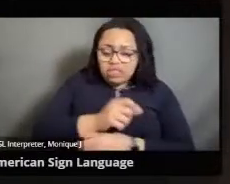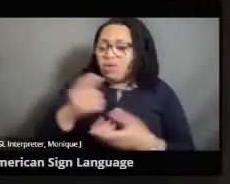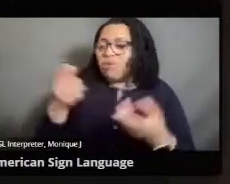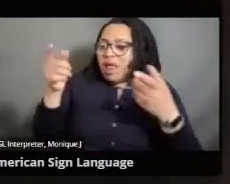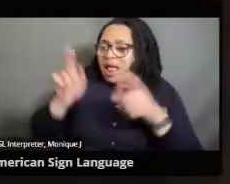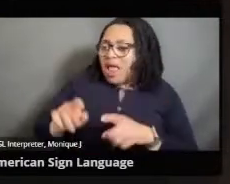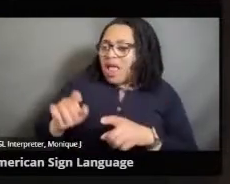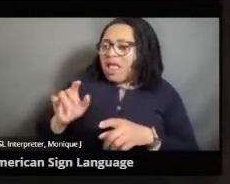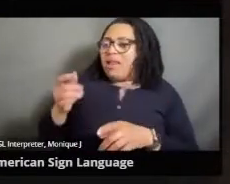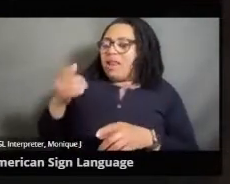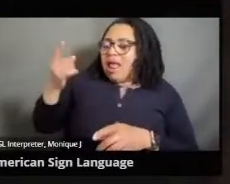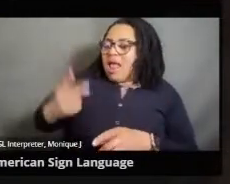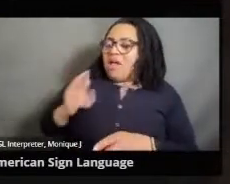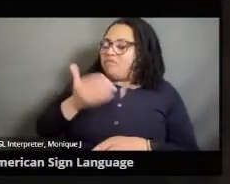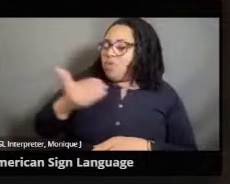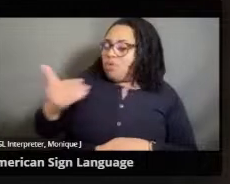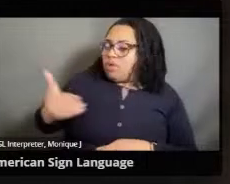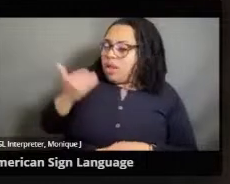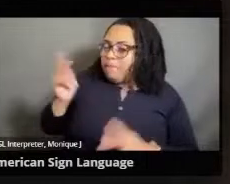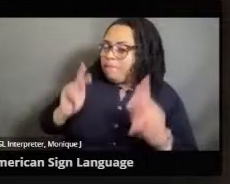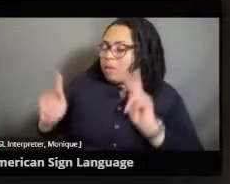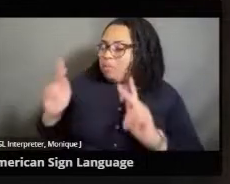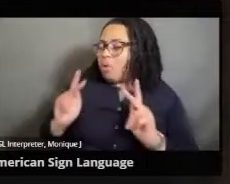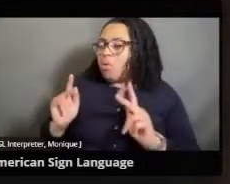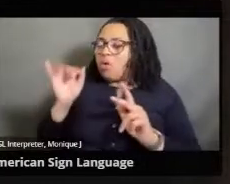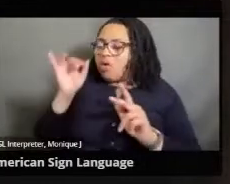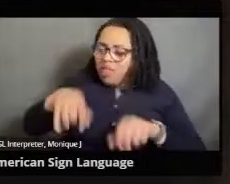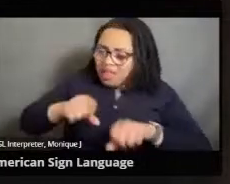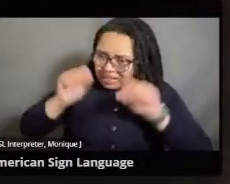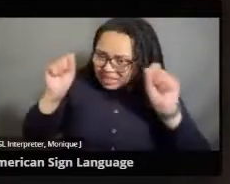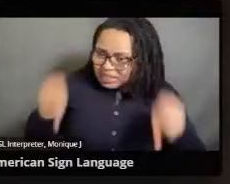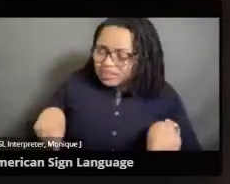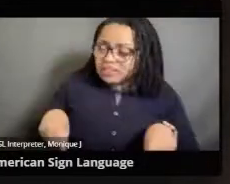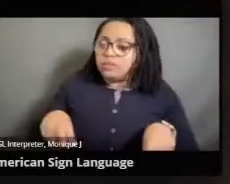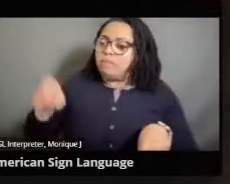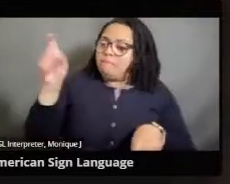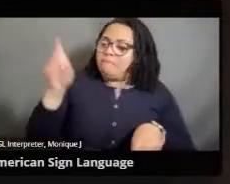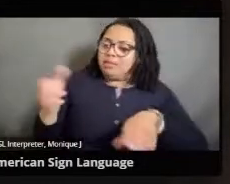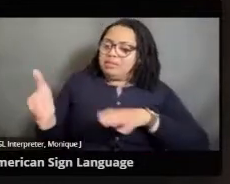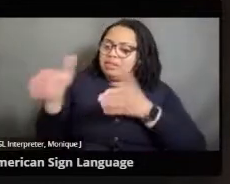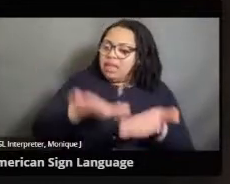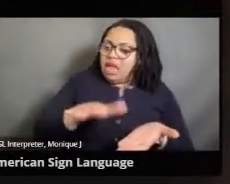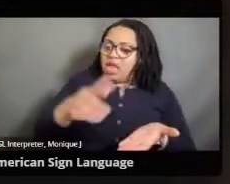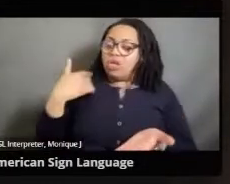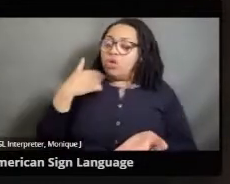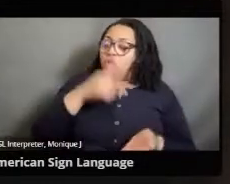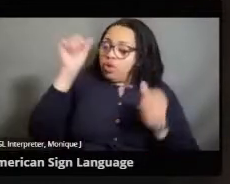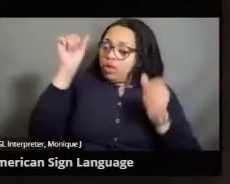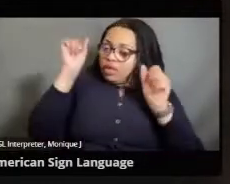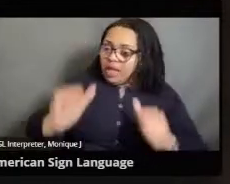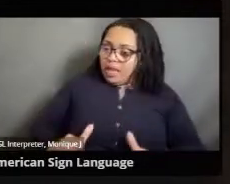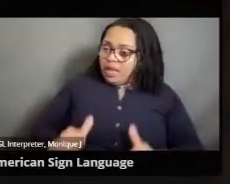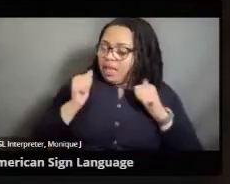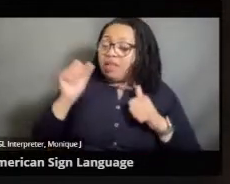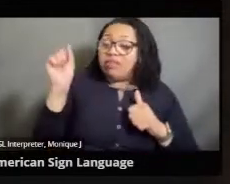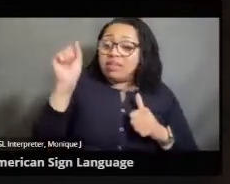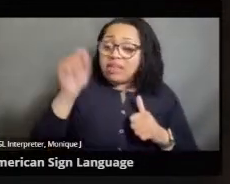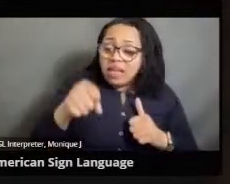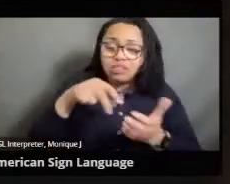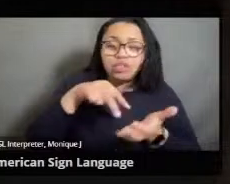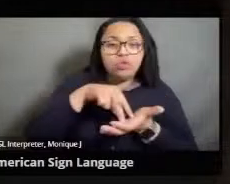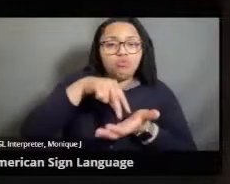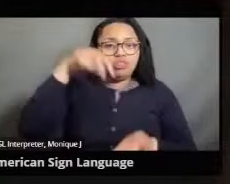this system must die so that we may live. Yes,